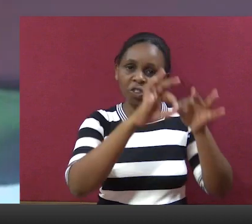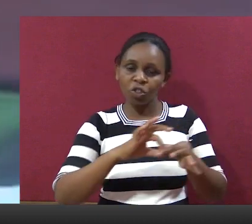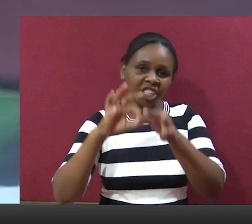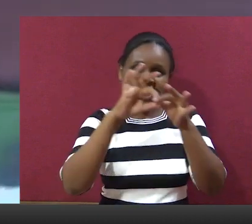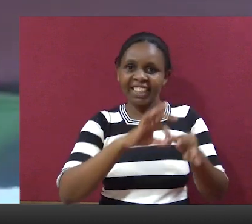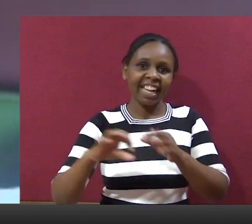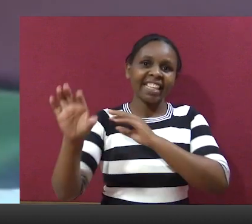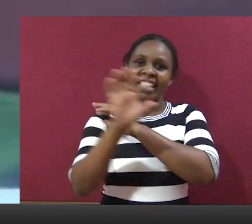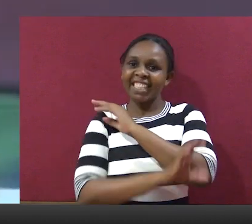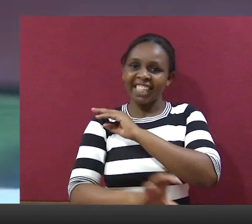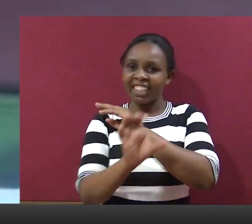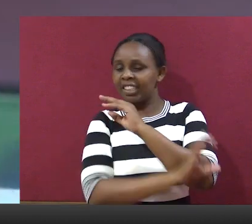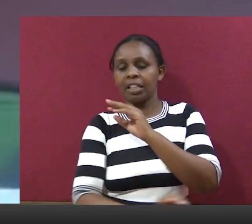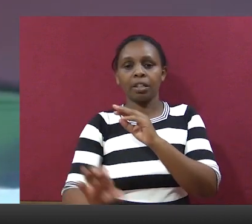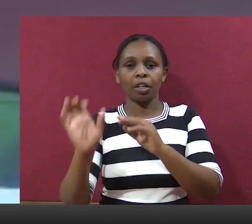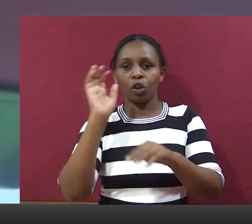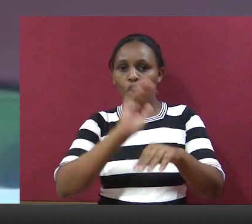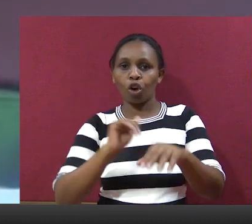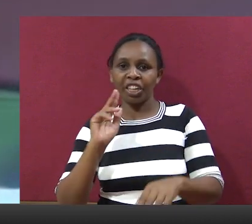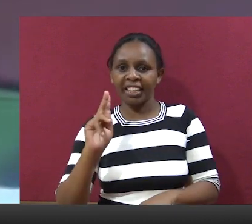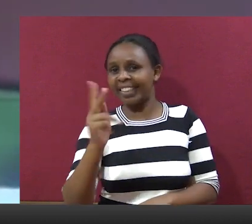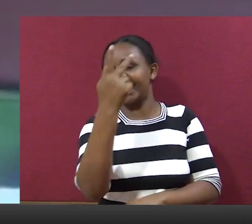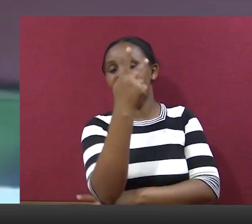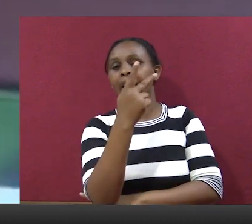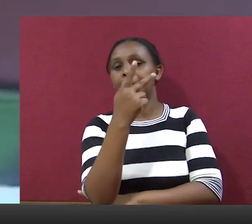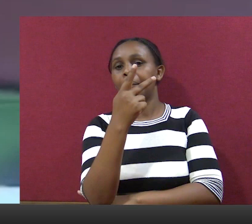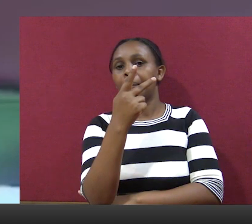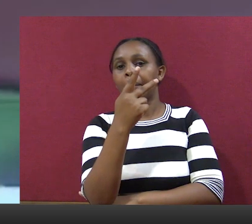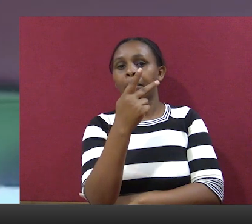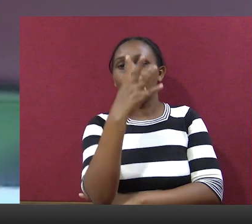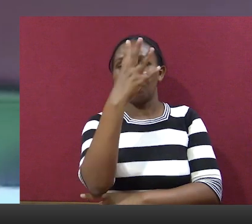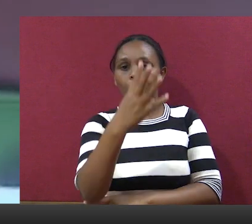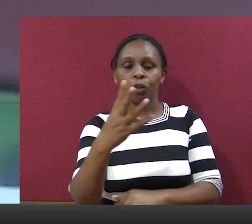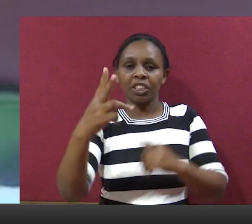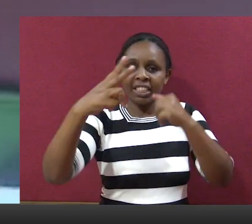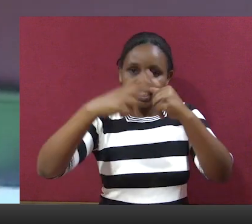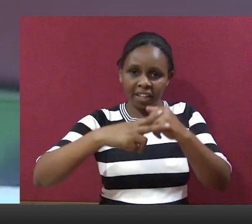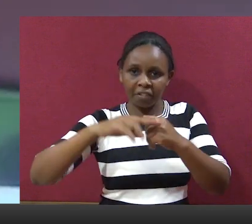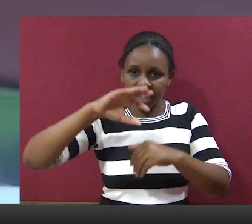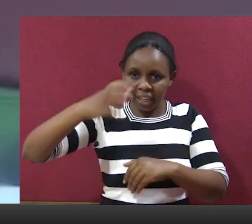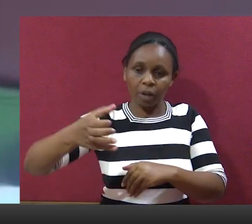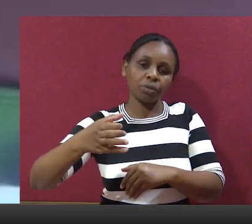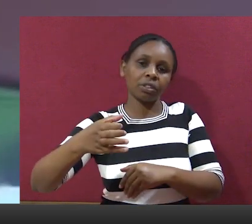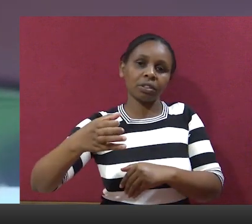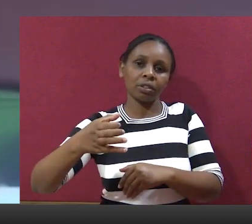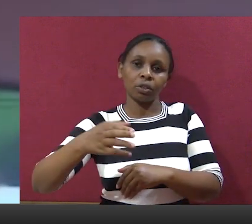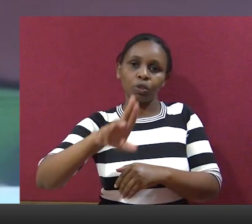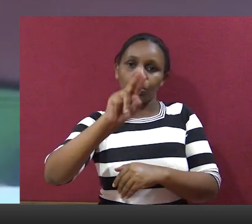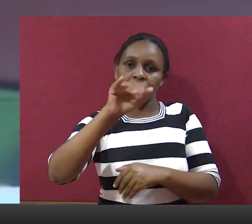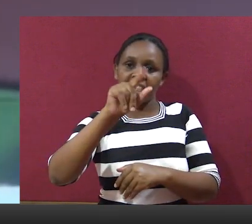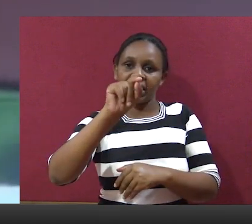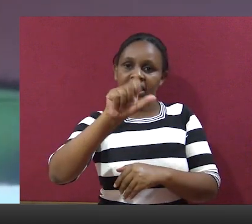state called Kenya with 47 county units.